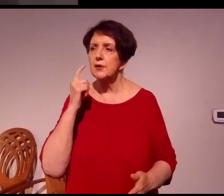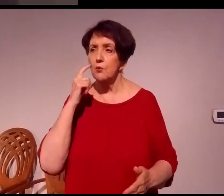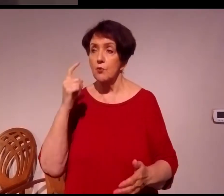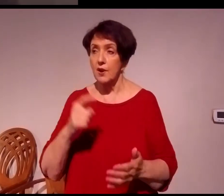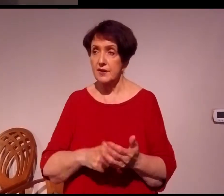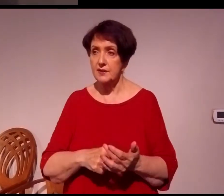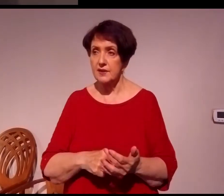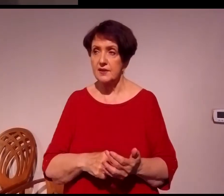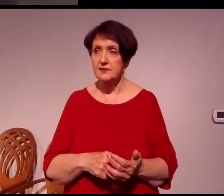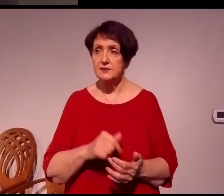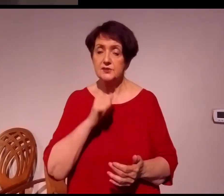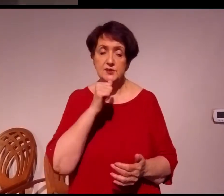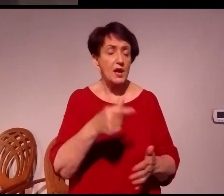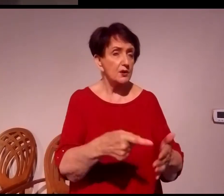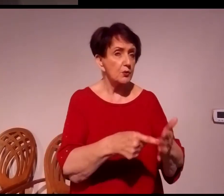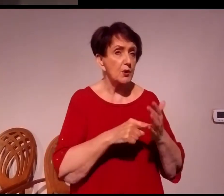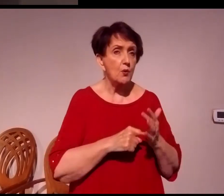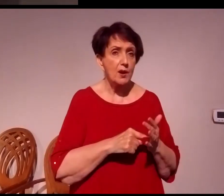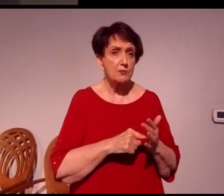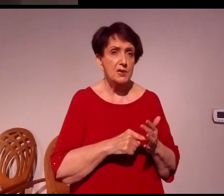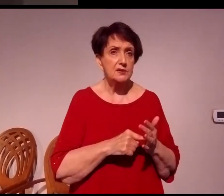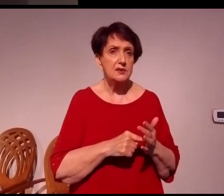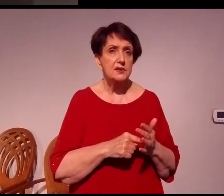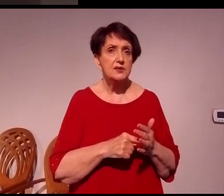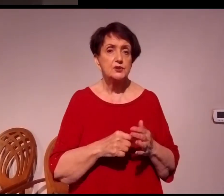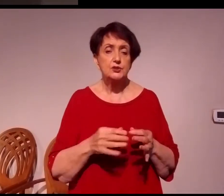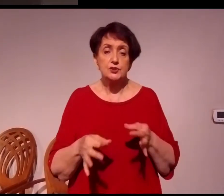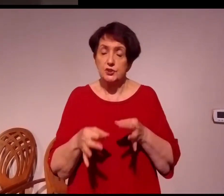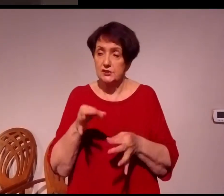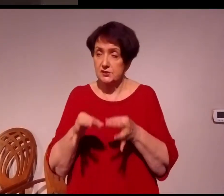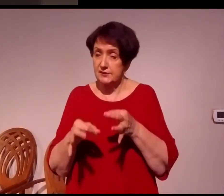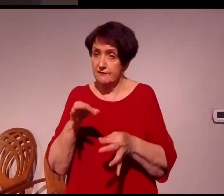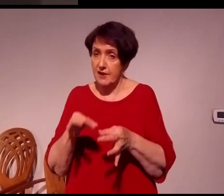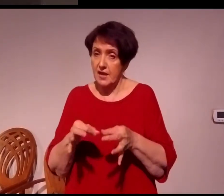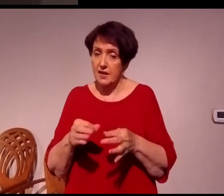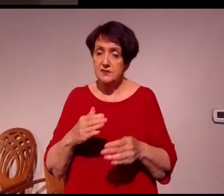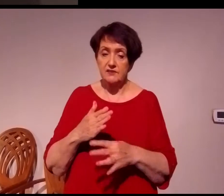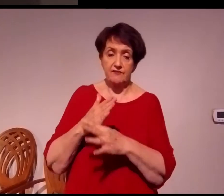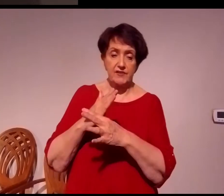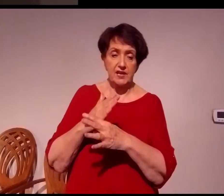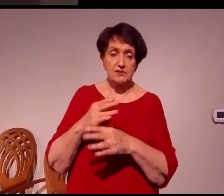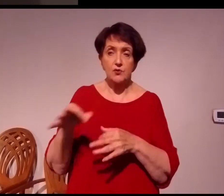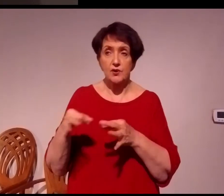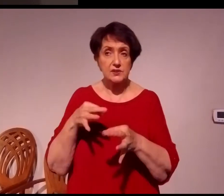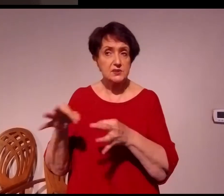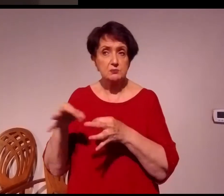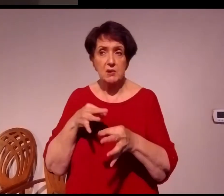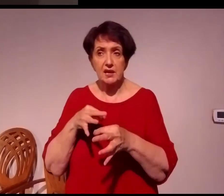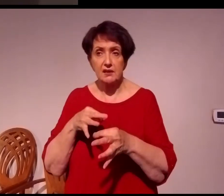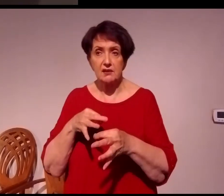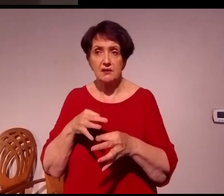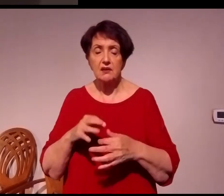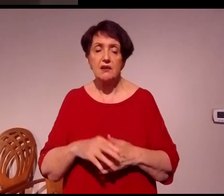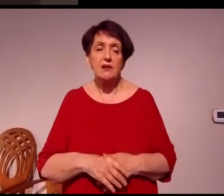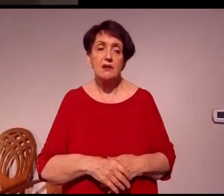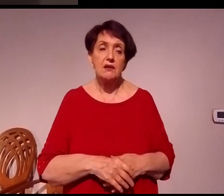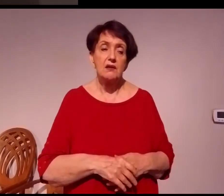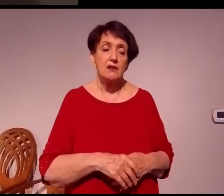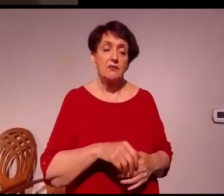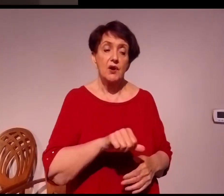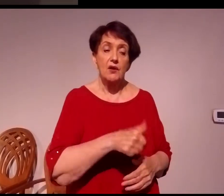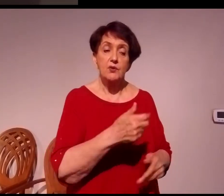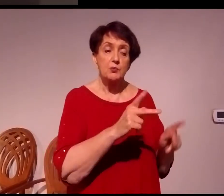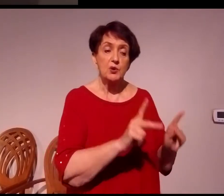it is not a requirement to justify, defend, or explain, and the other person does not actually have